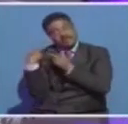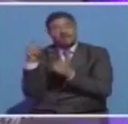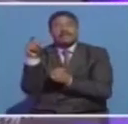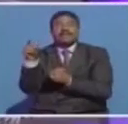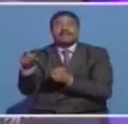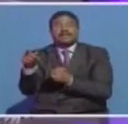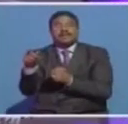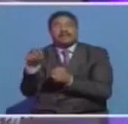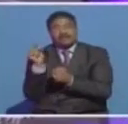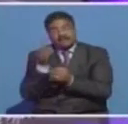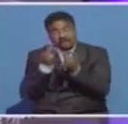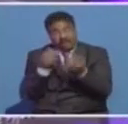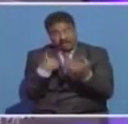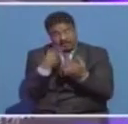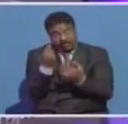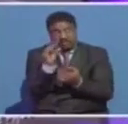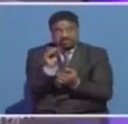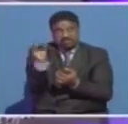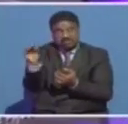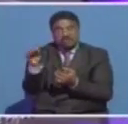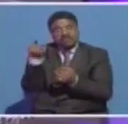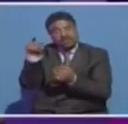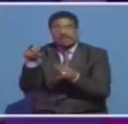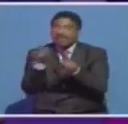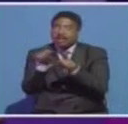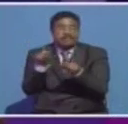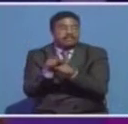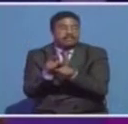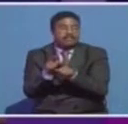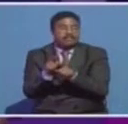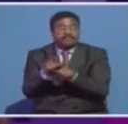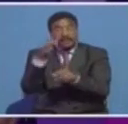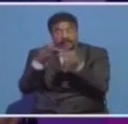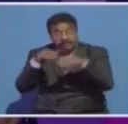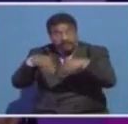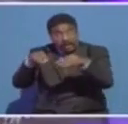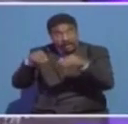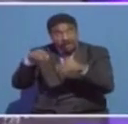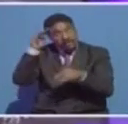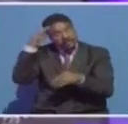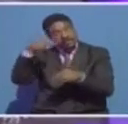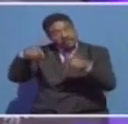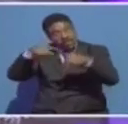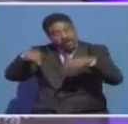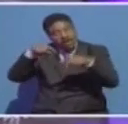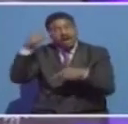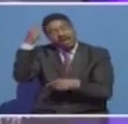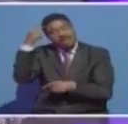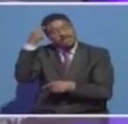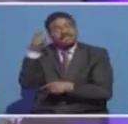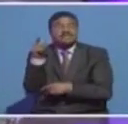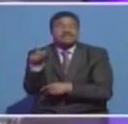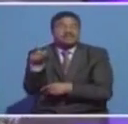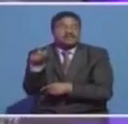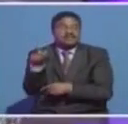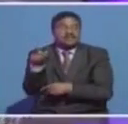under their ministry. The same with markets, it's local government who takes the lead. However,